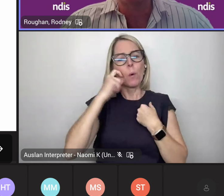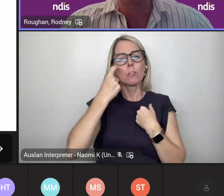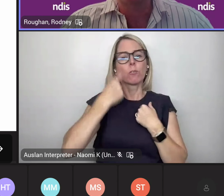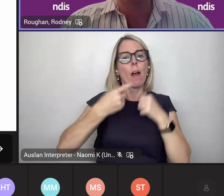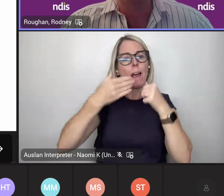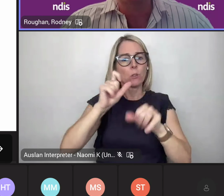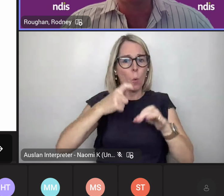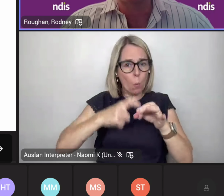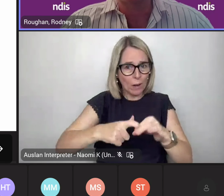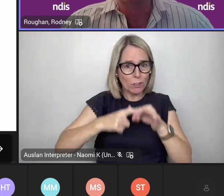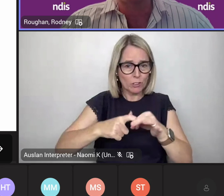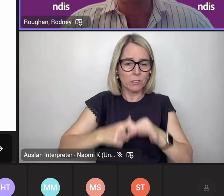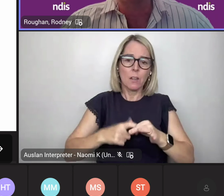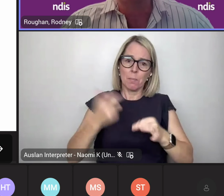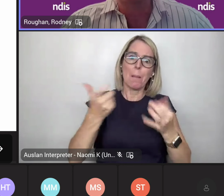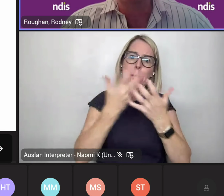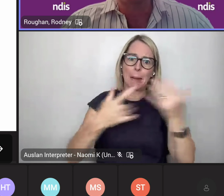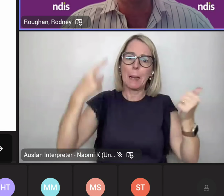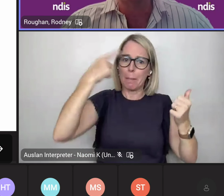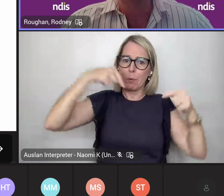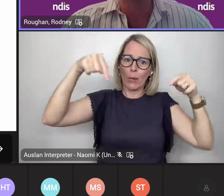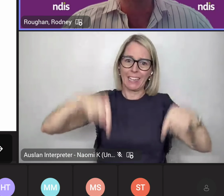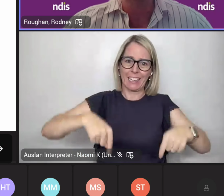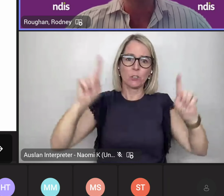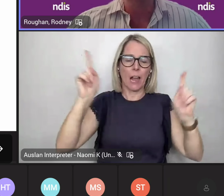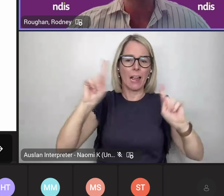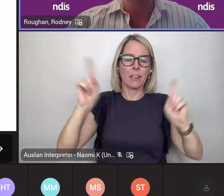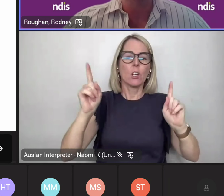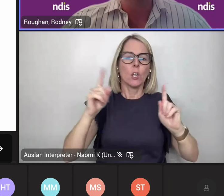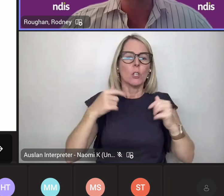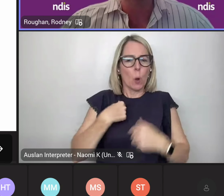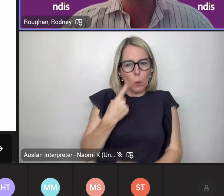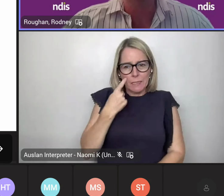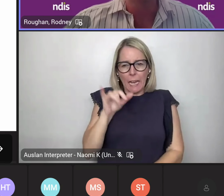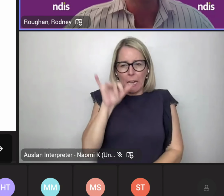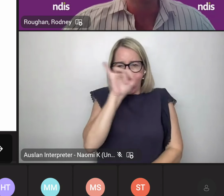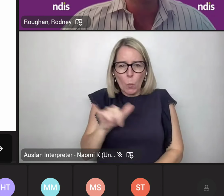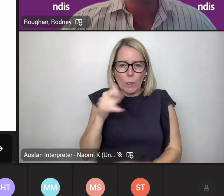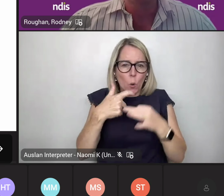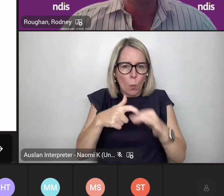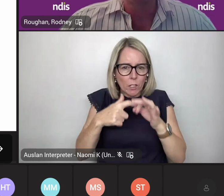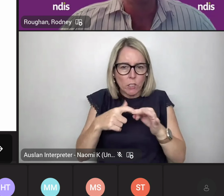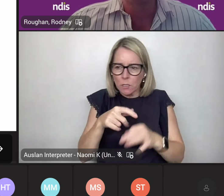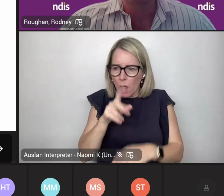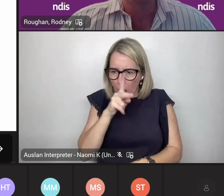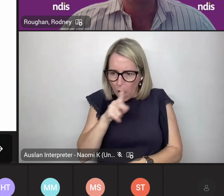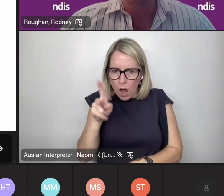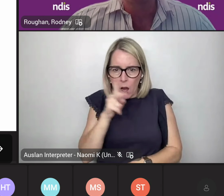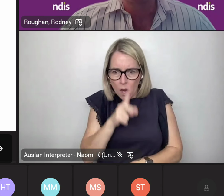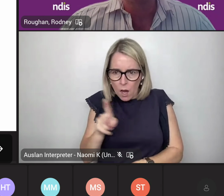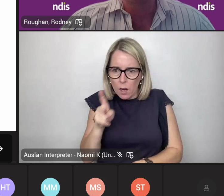joining us today, we will gather the most frequently asked topics to respond to.